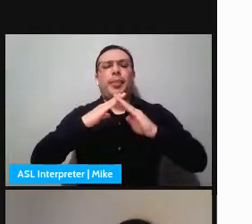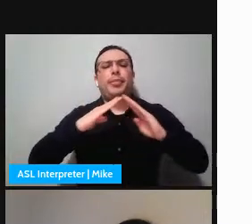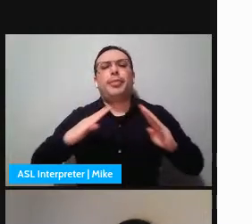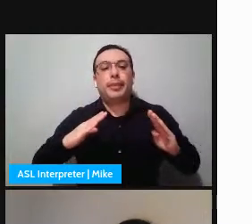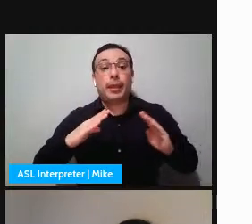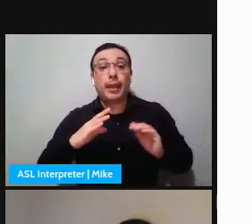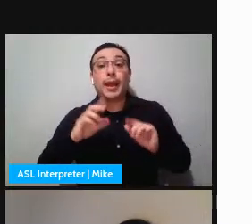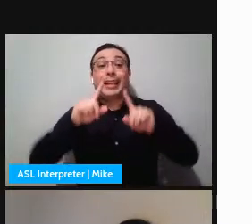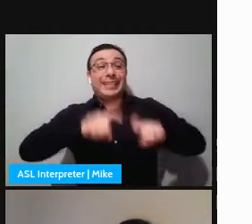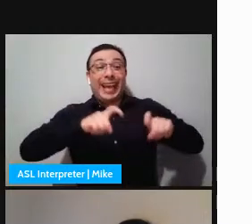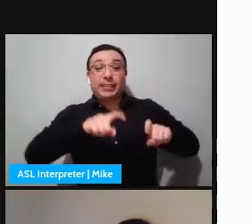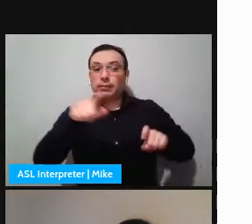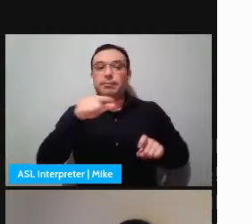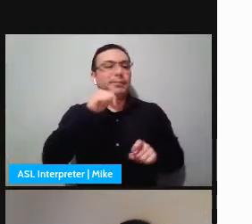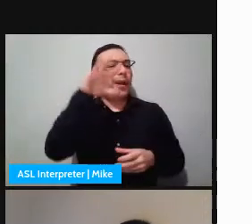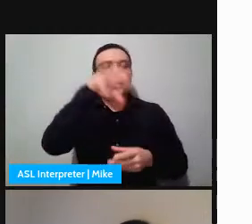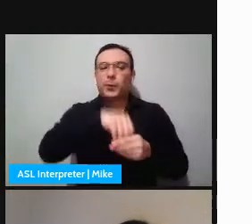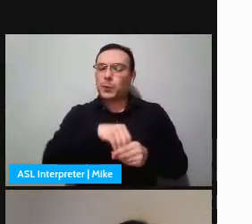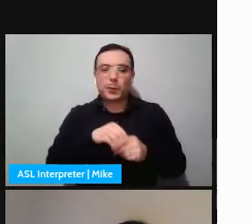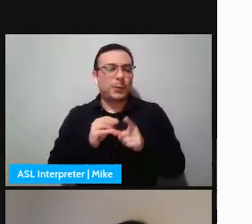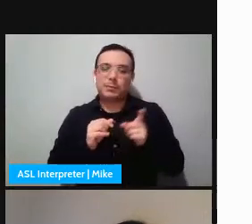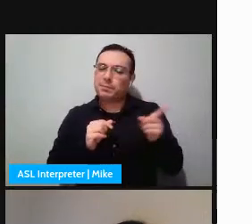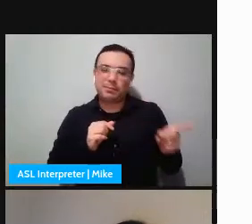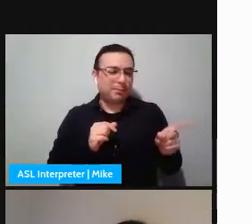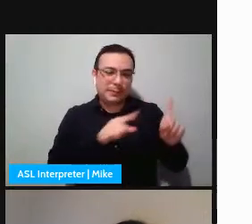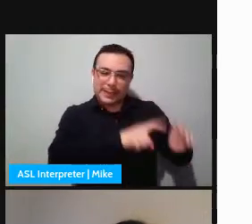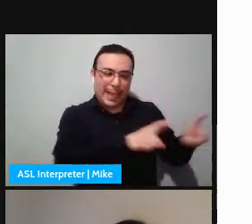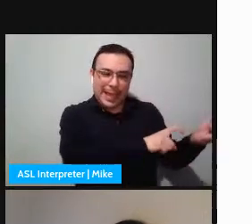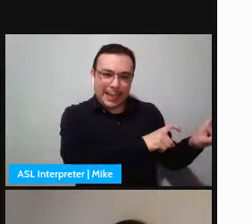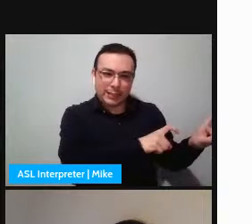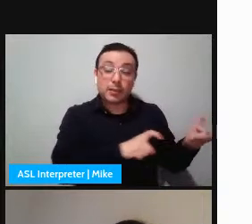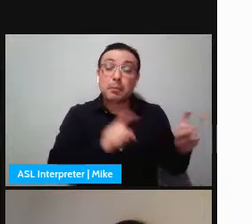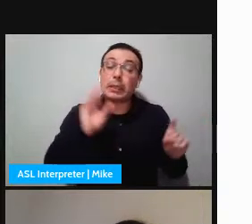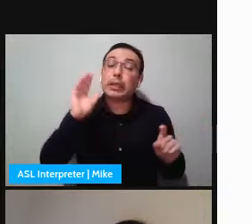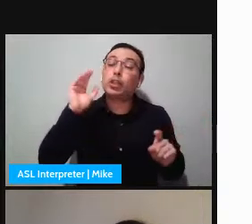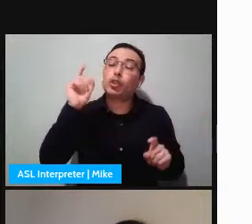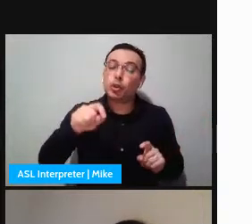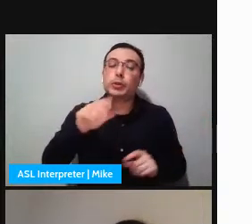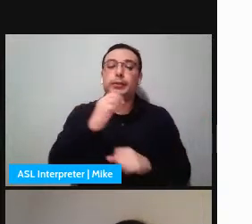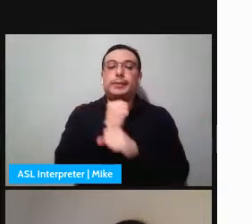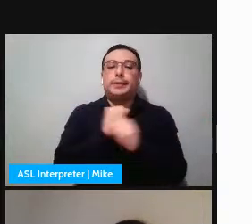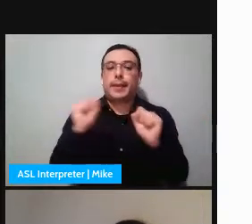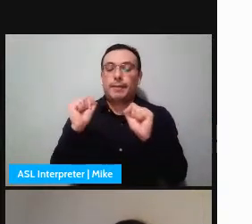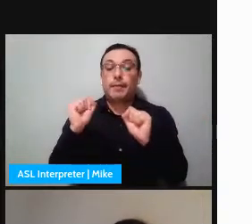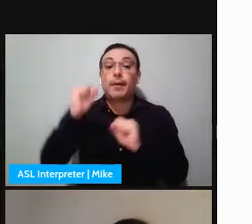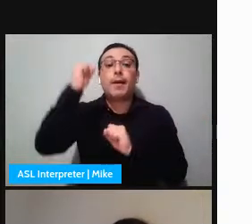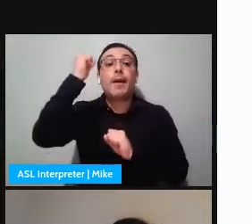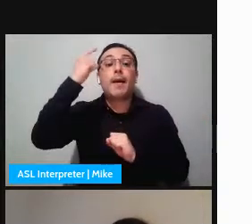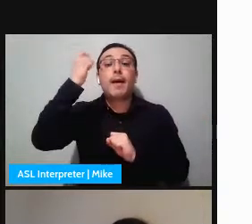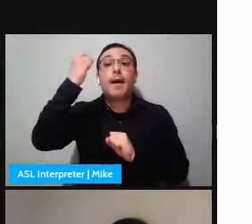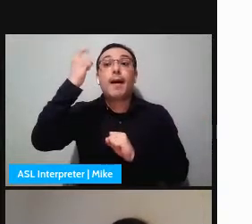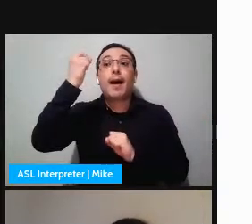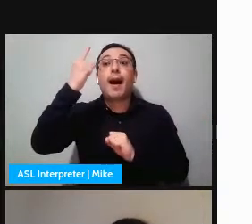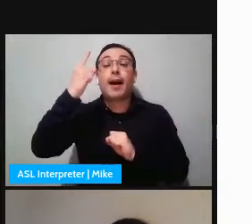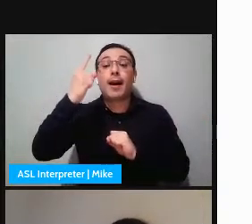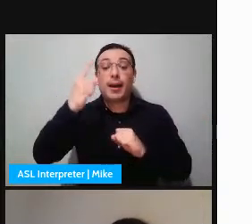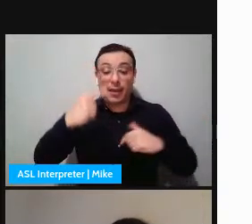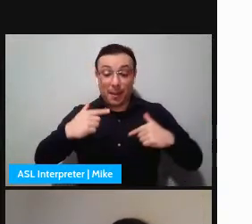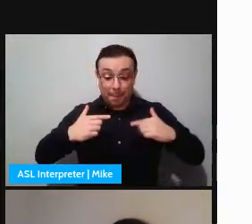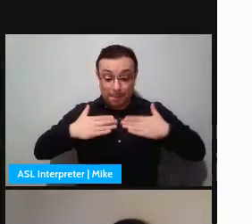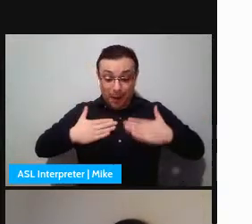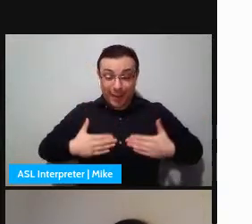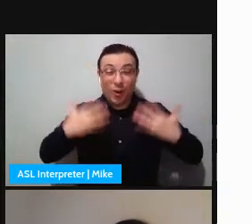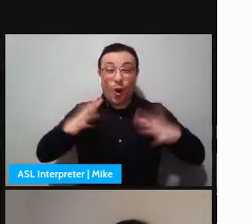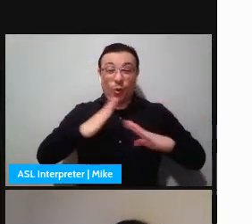the vaccines are expected to be safe. What we do know is efficacy may be decreased if the immune response is not